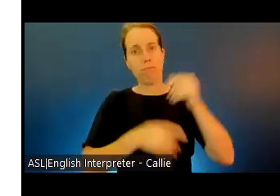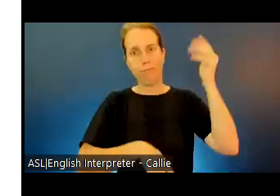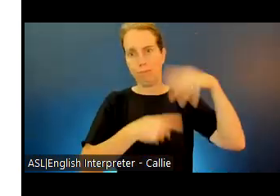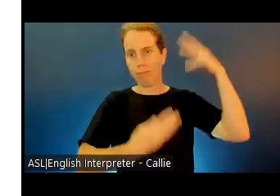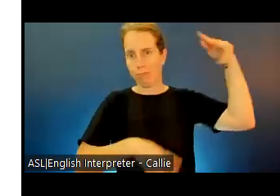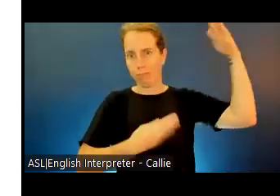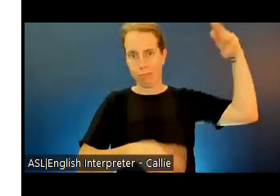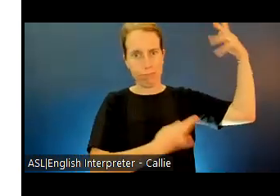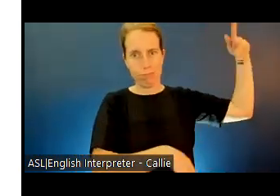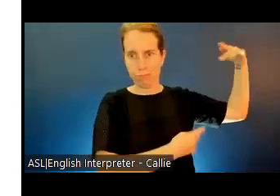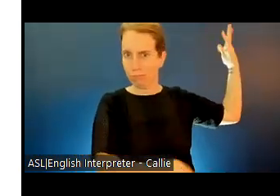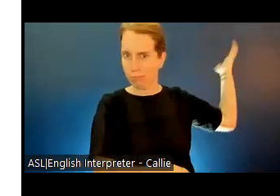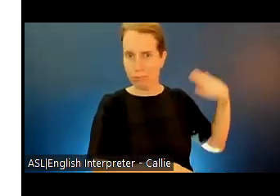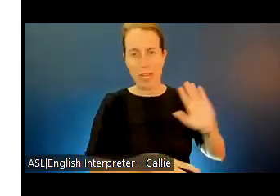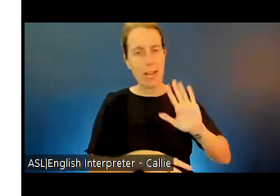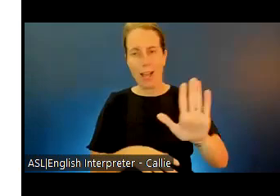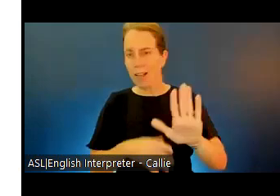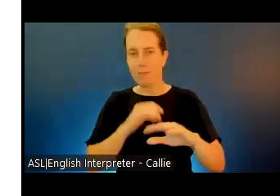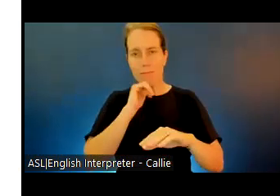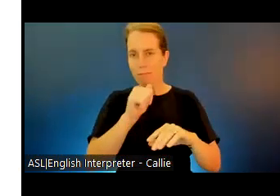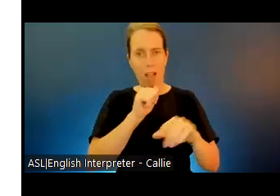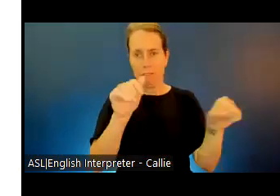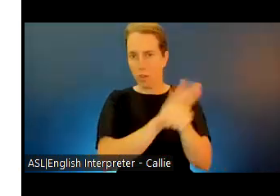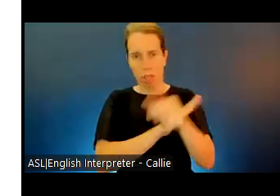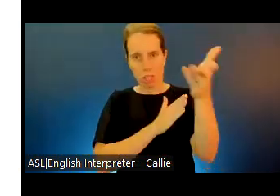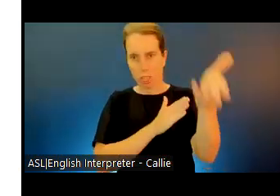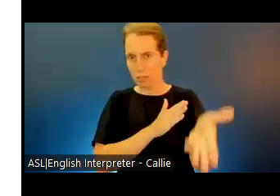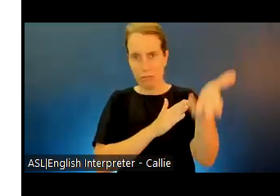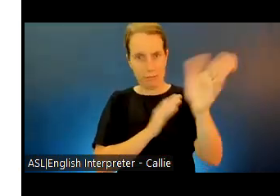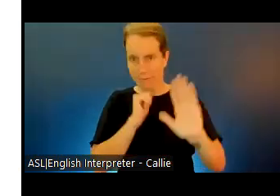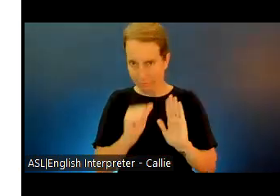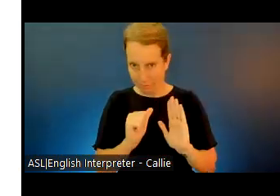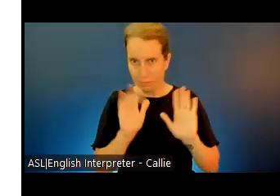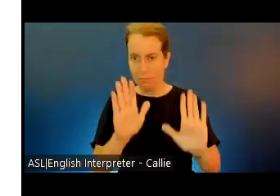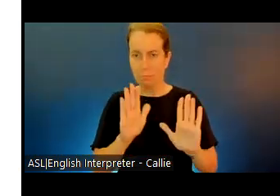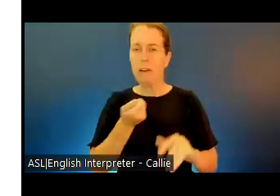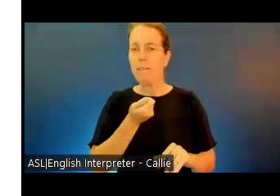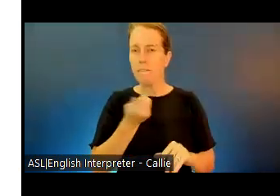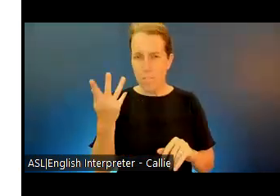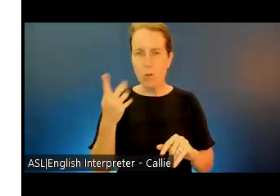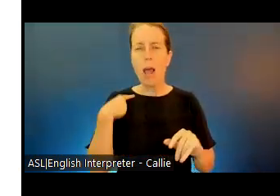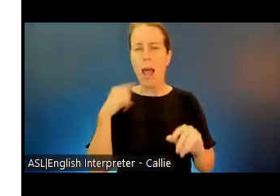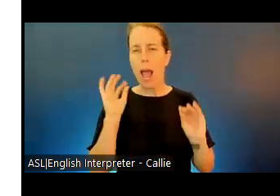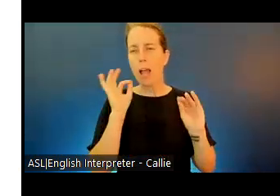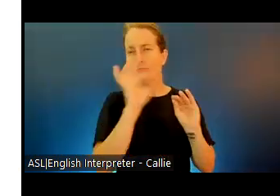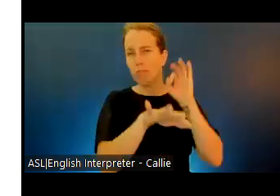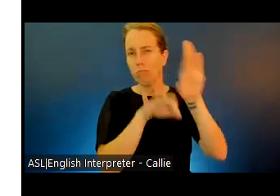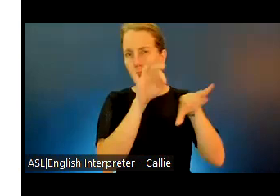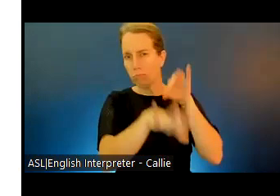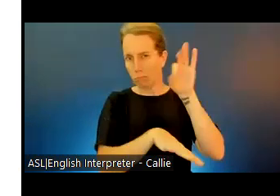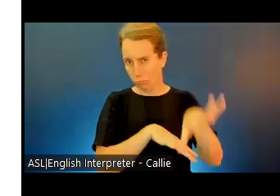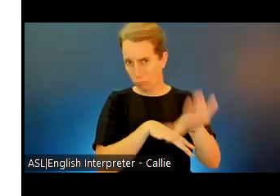this webinar would have additional suggestions. But these are just some of the things that I thought about as I thought about, if you are a